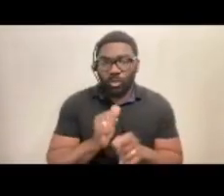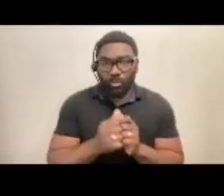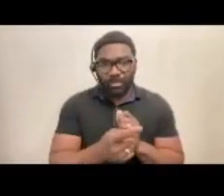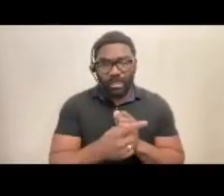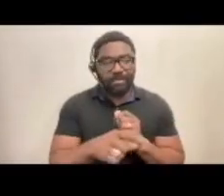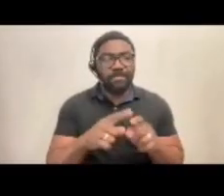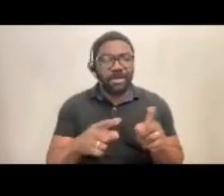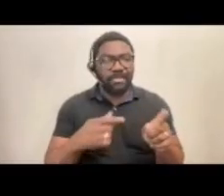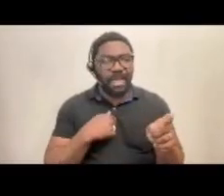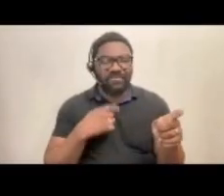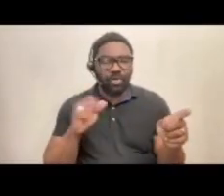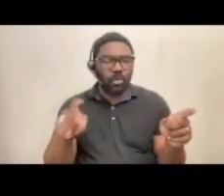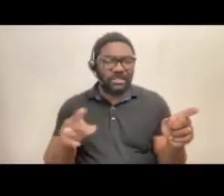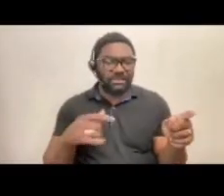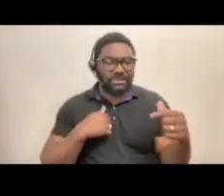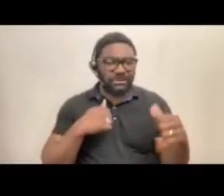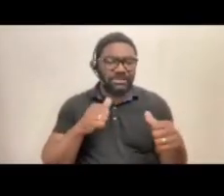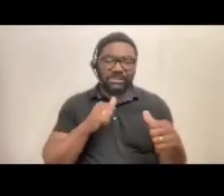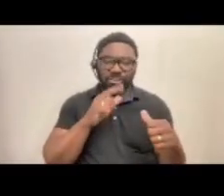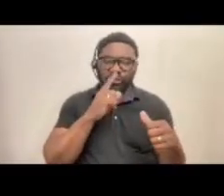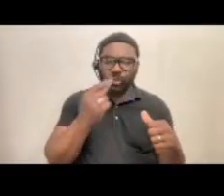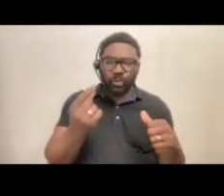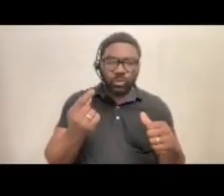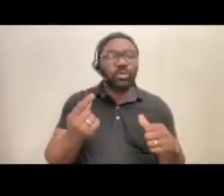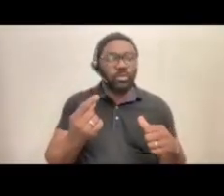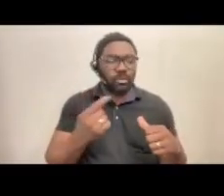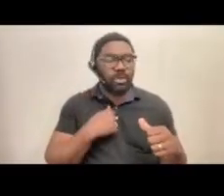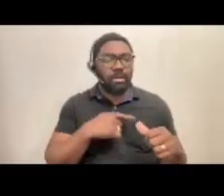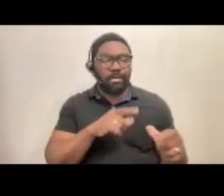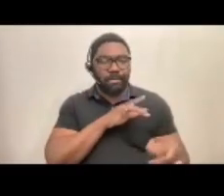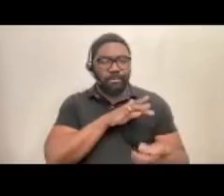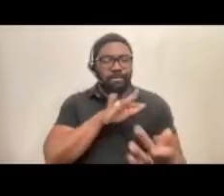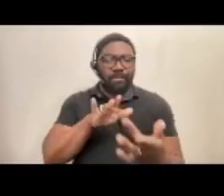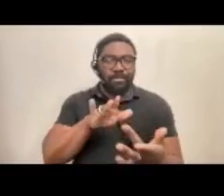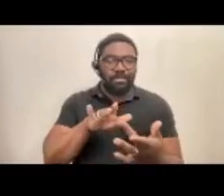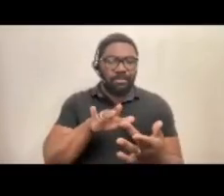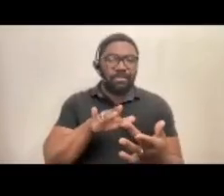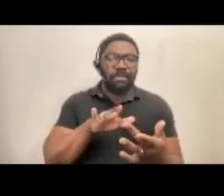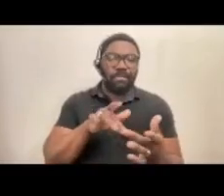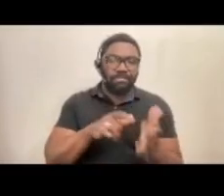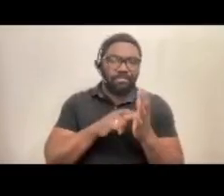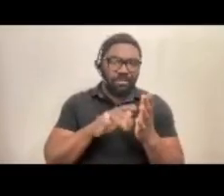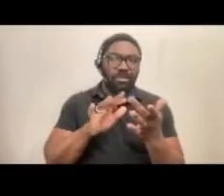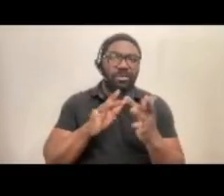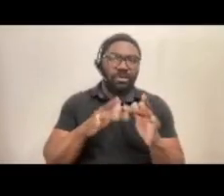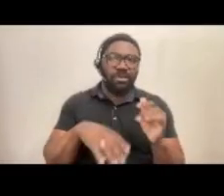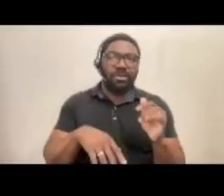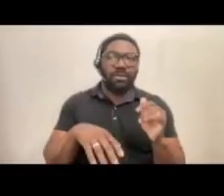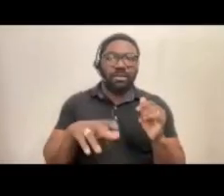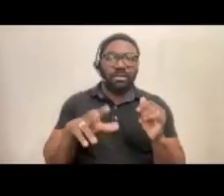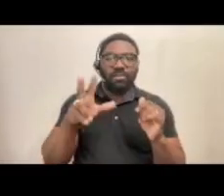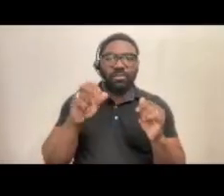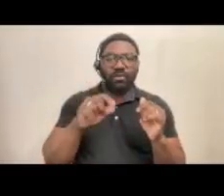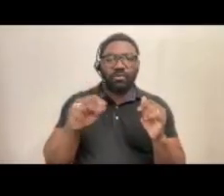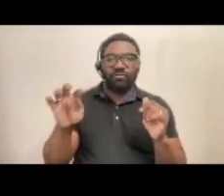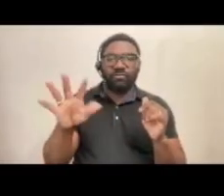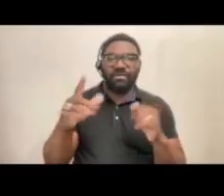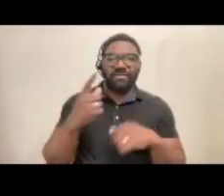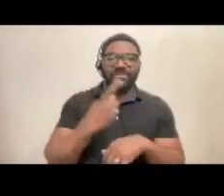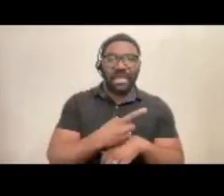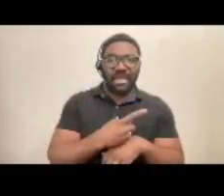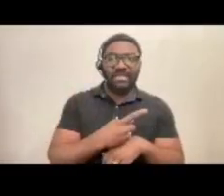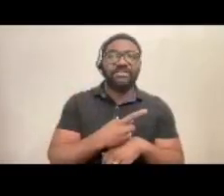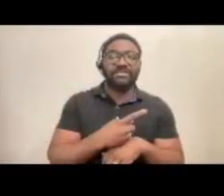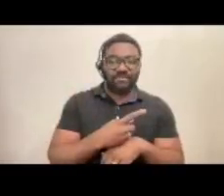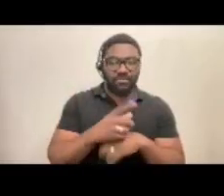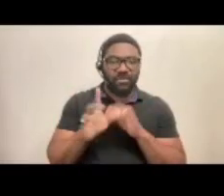answered, likely in regards to maybe a specific challenge they're encountering. It's over 30 to 45 days, and you can